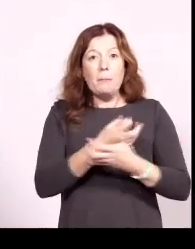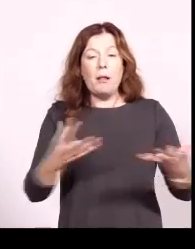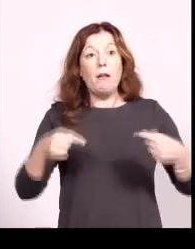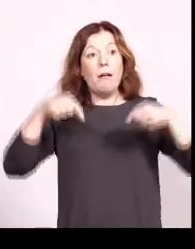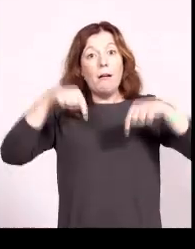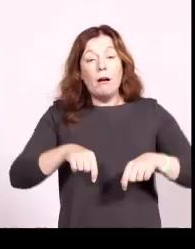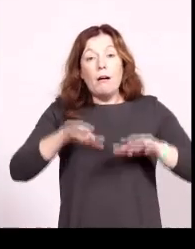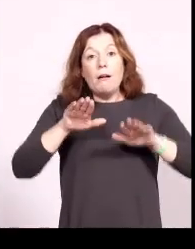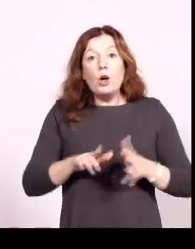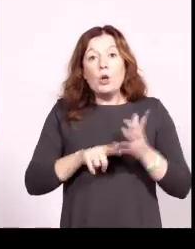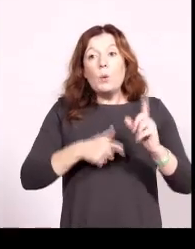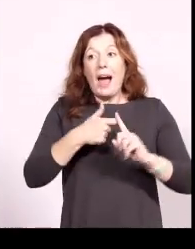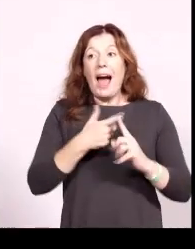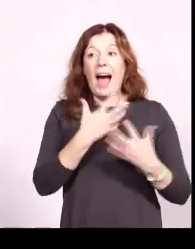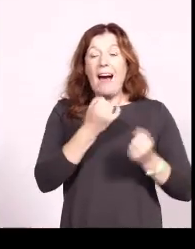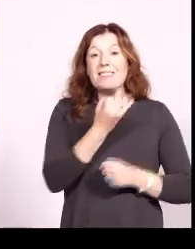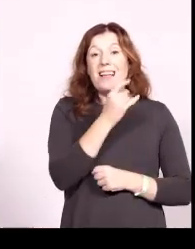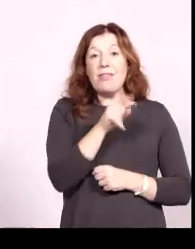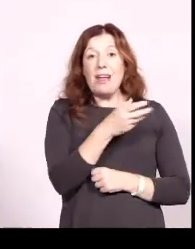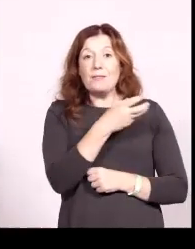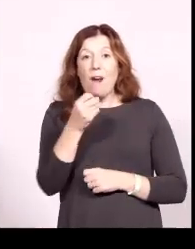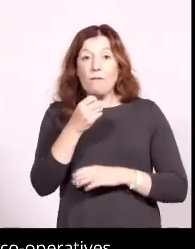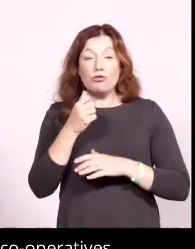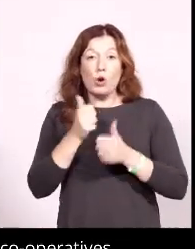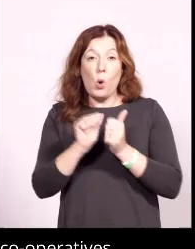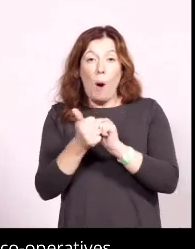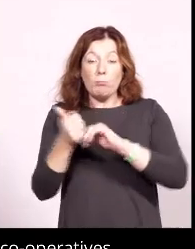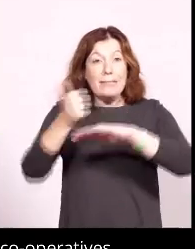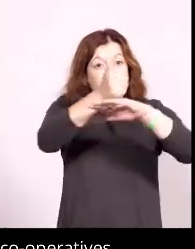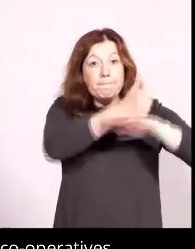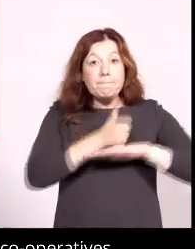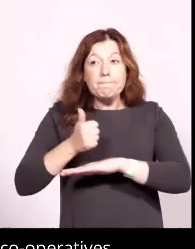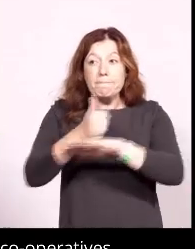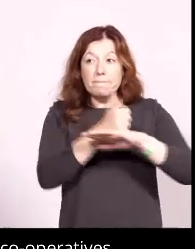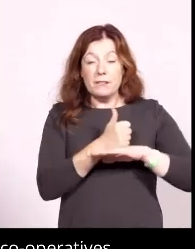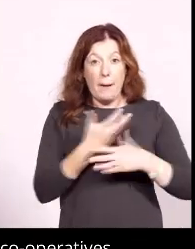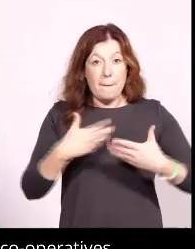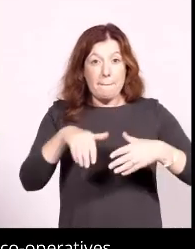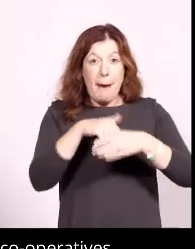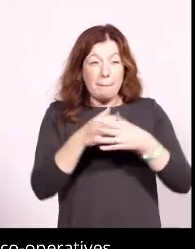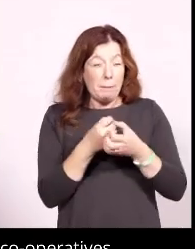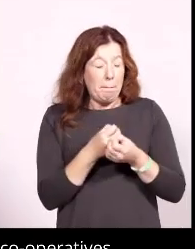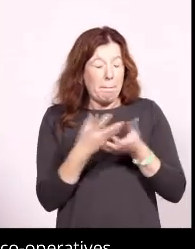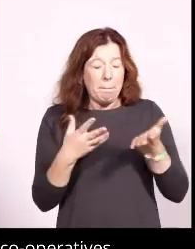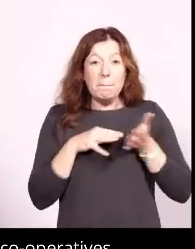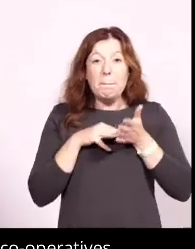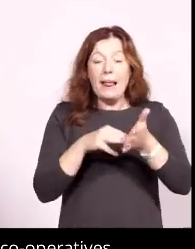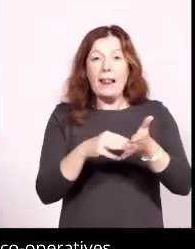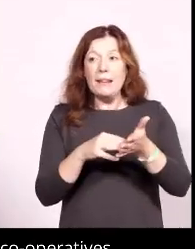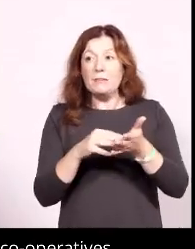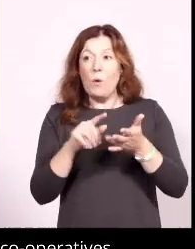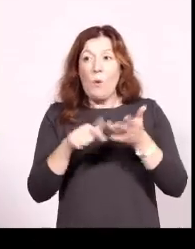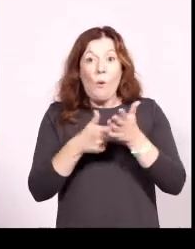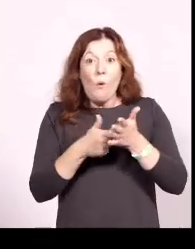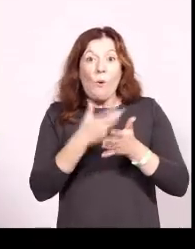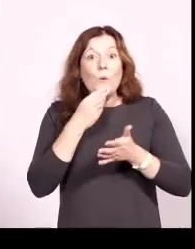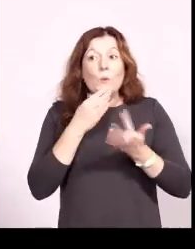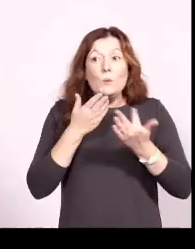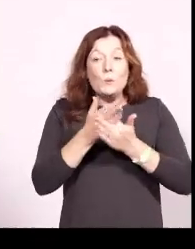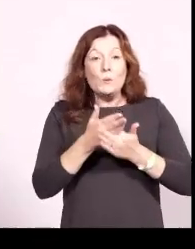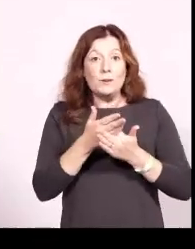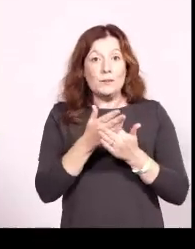UK, we have 7,500 cooperatives. Millions of us are members of or trade with cooperatives